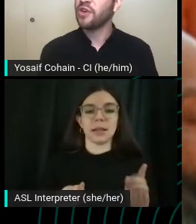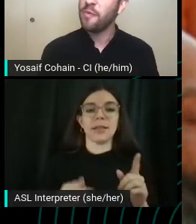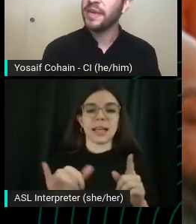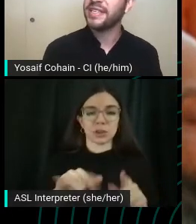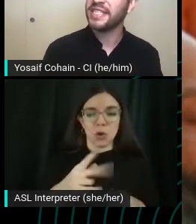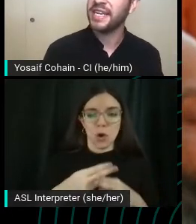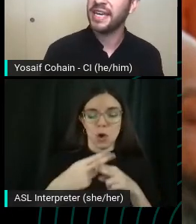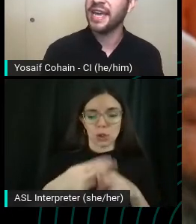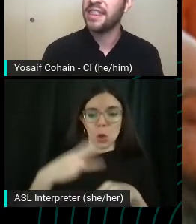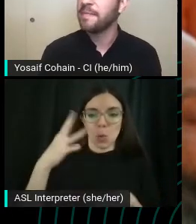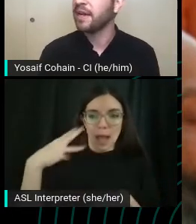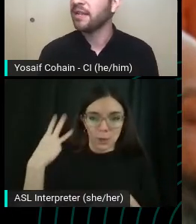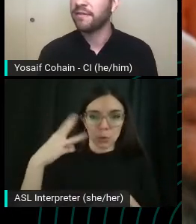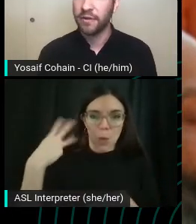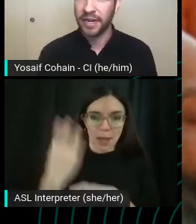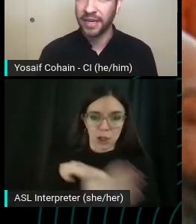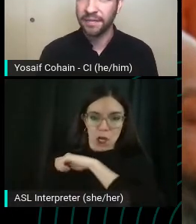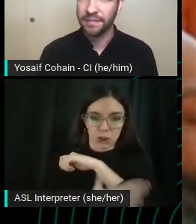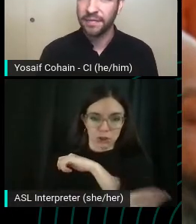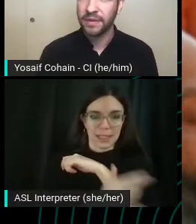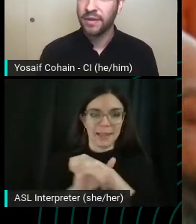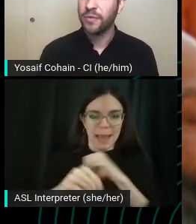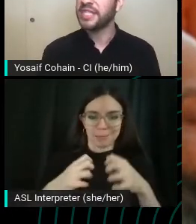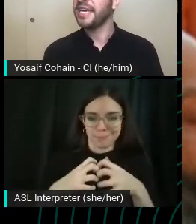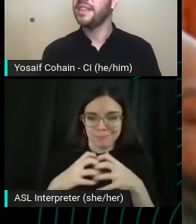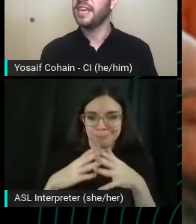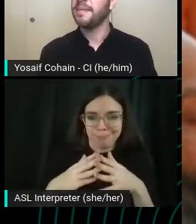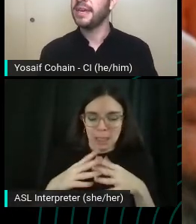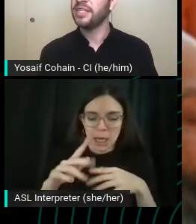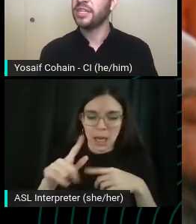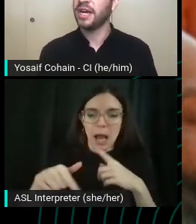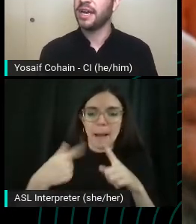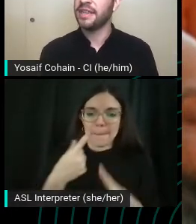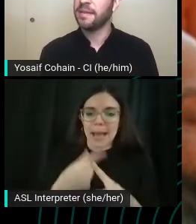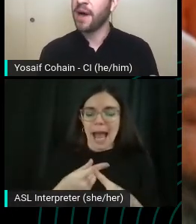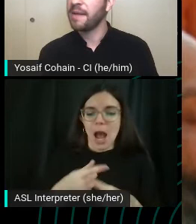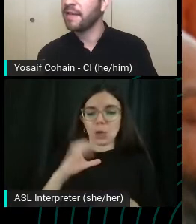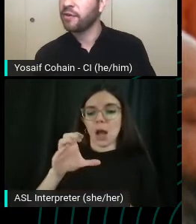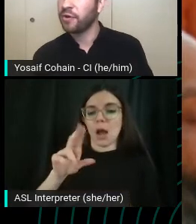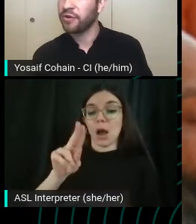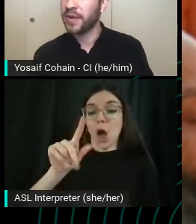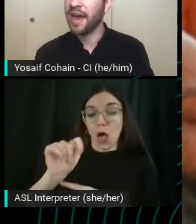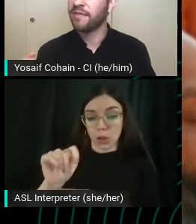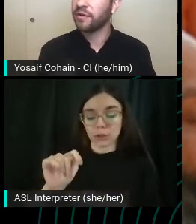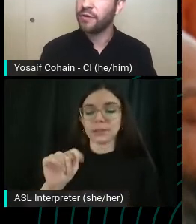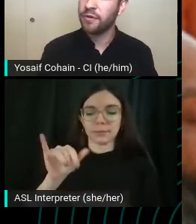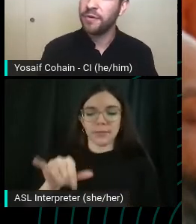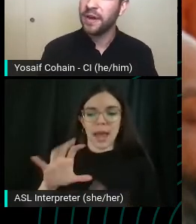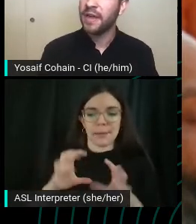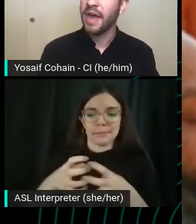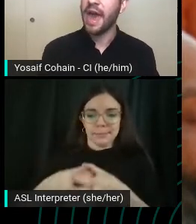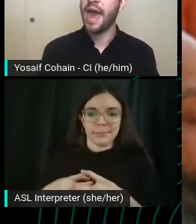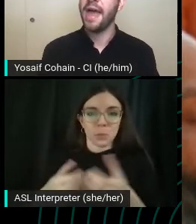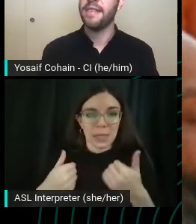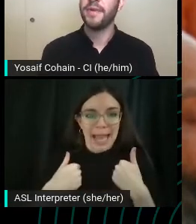a utopian city in the middle of Oregon. We see in the image, in the bottom left corner, we have the guru, and we have